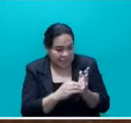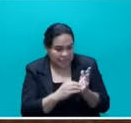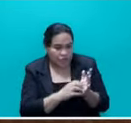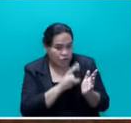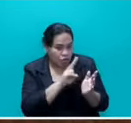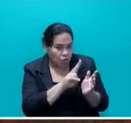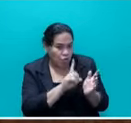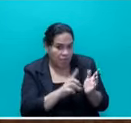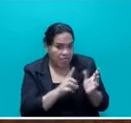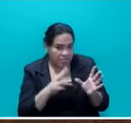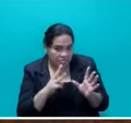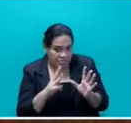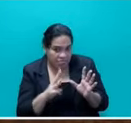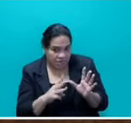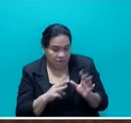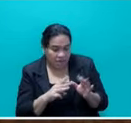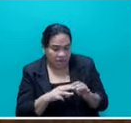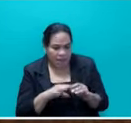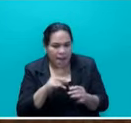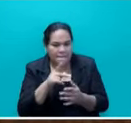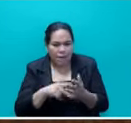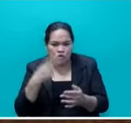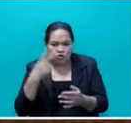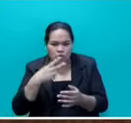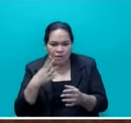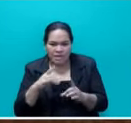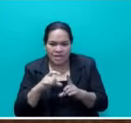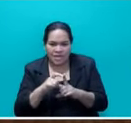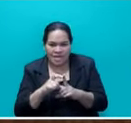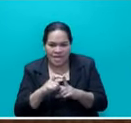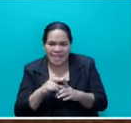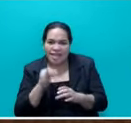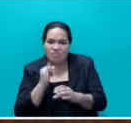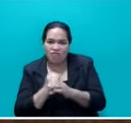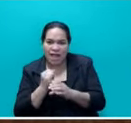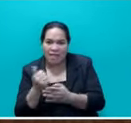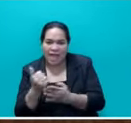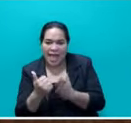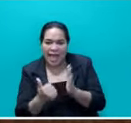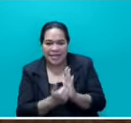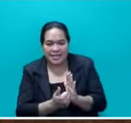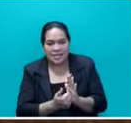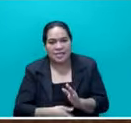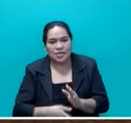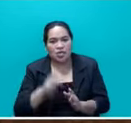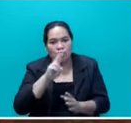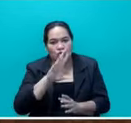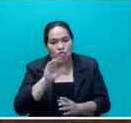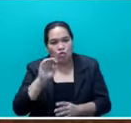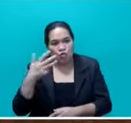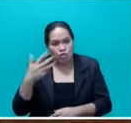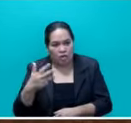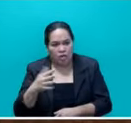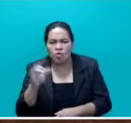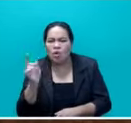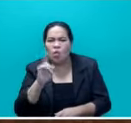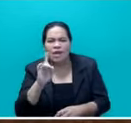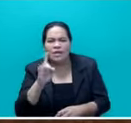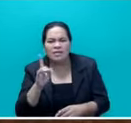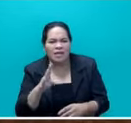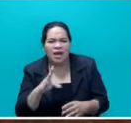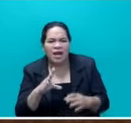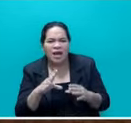an offence under part 12B of the Crimes Act 2009. Now, what are the offences under part